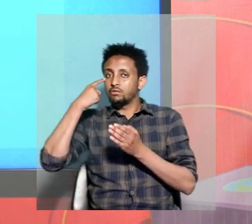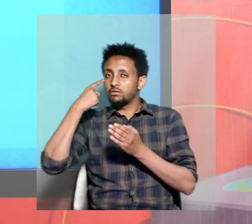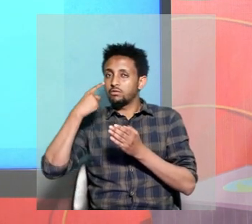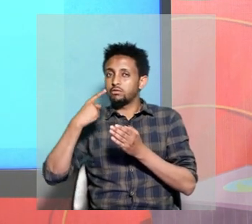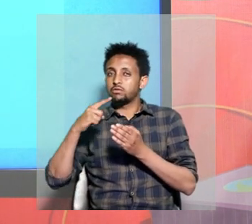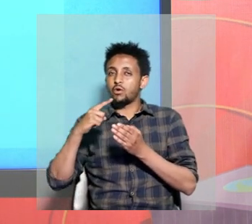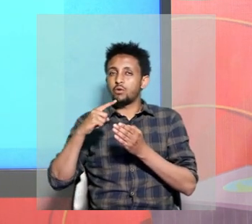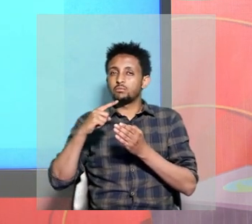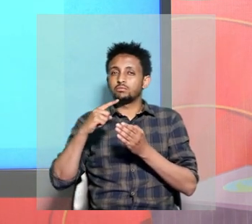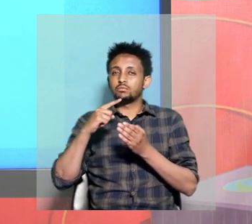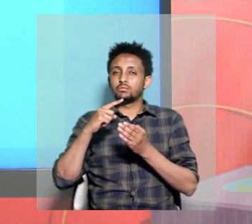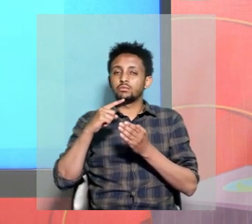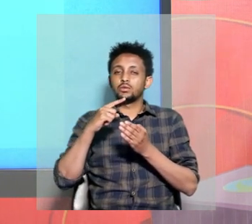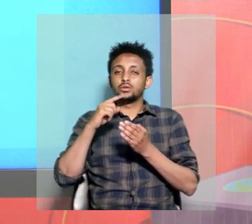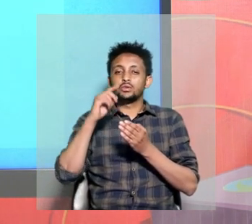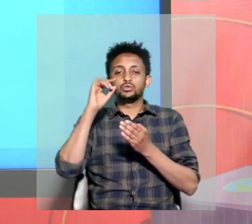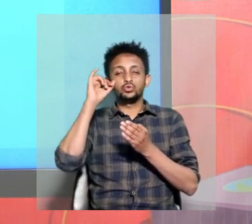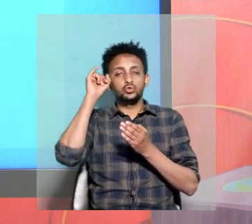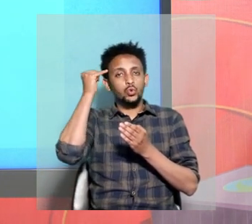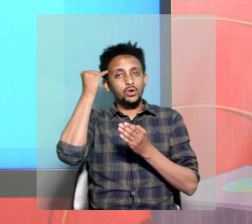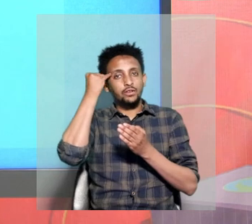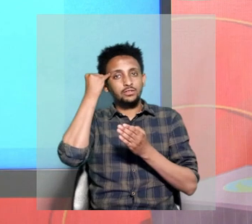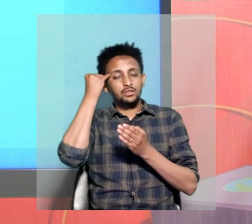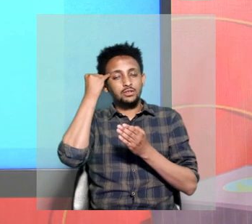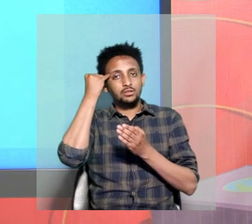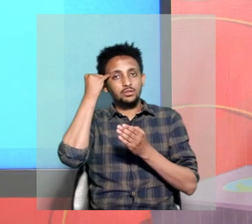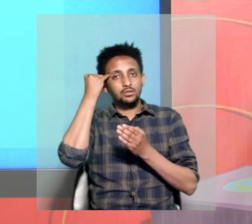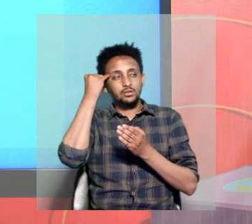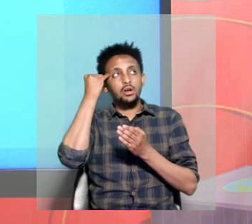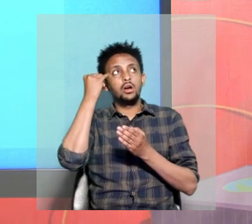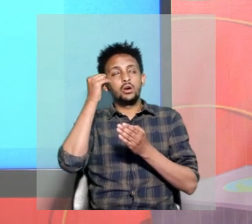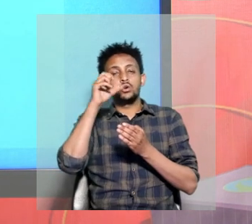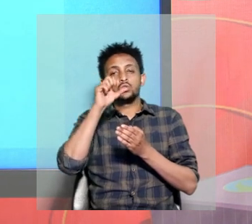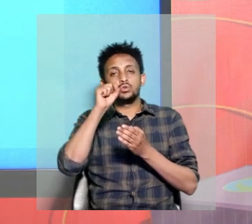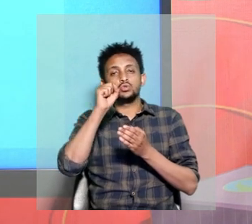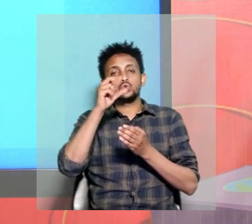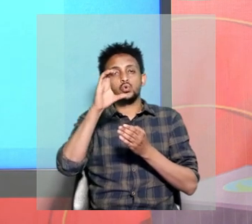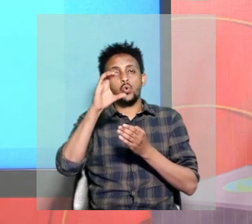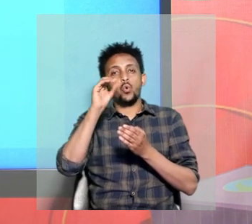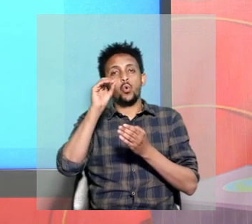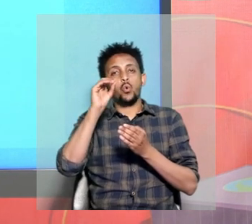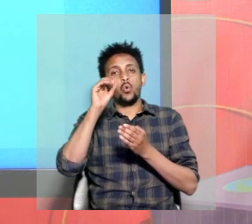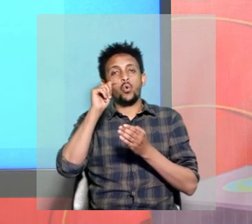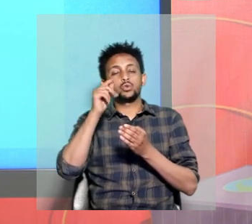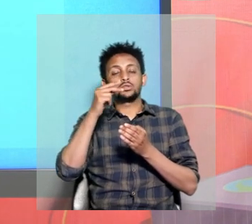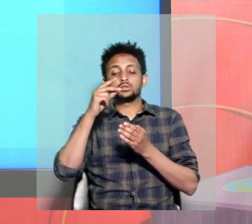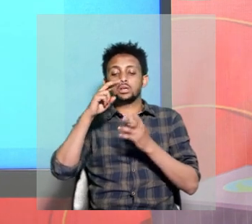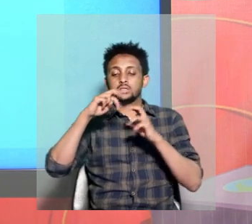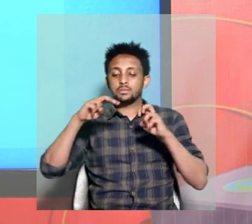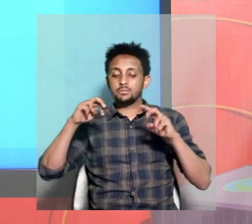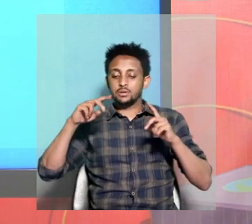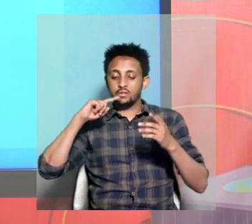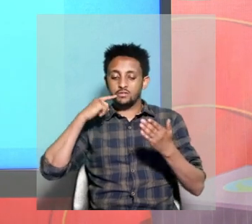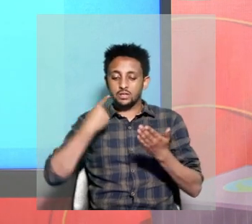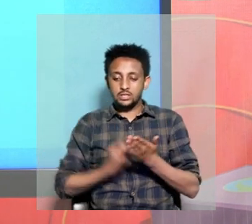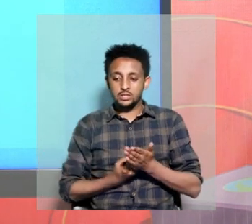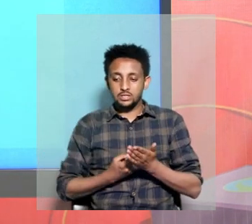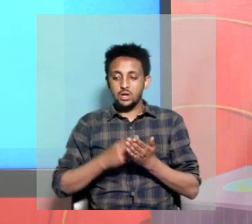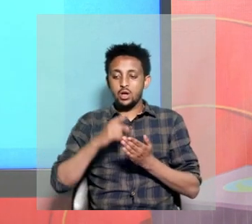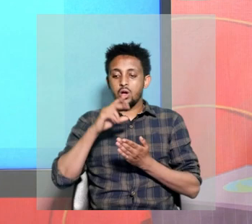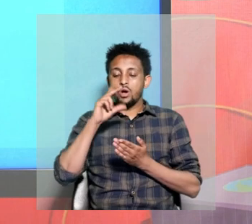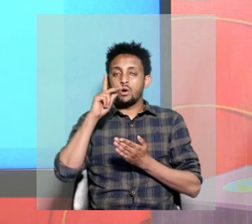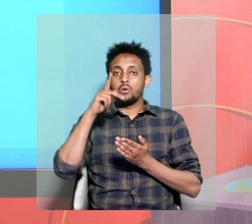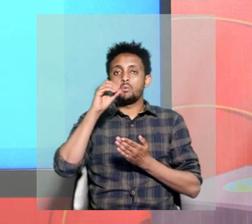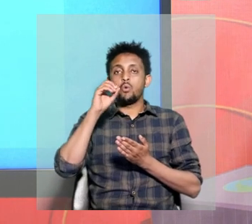Robert Brown, or a Scottish botanist, have found an experimental evidence that a pollen